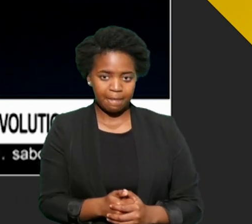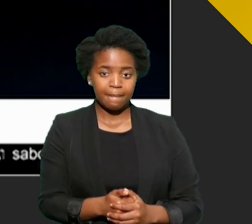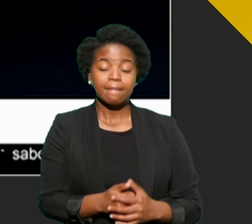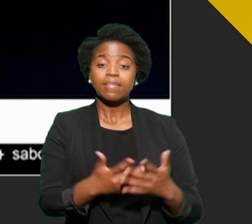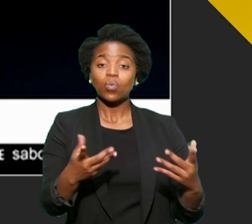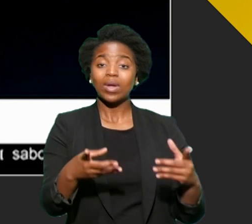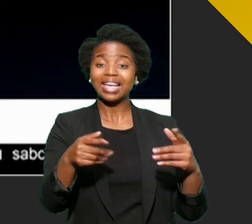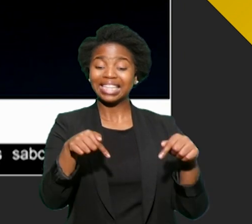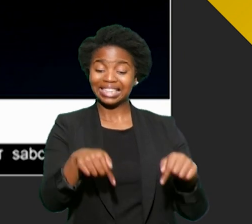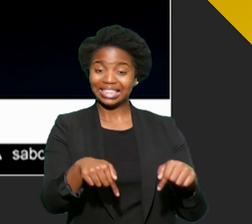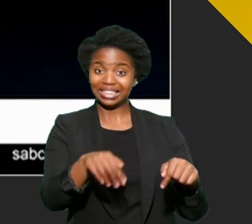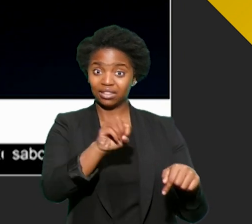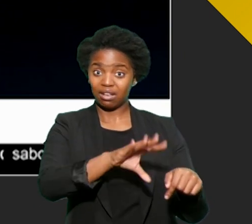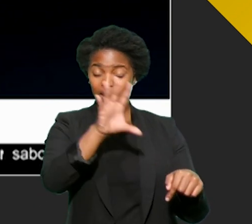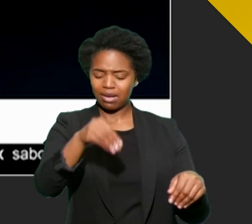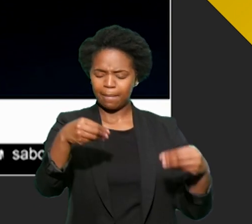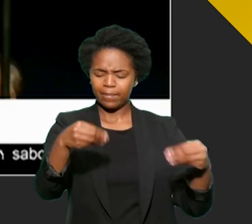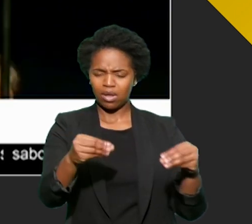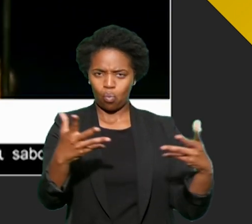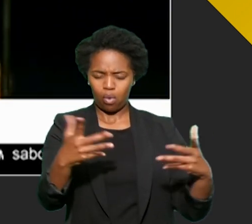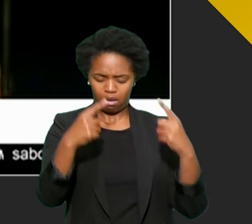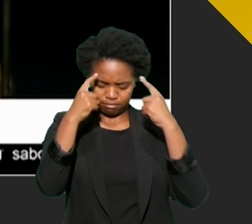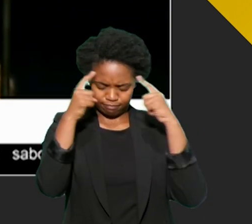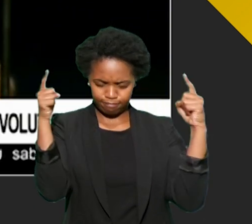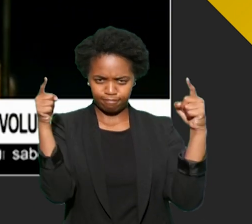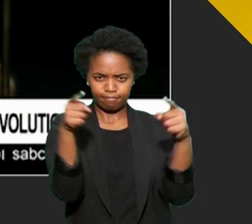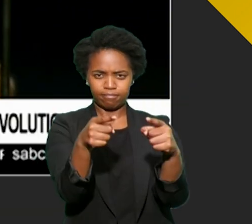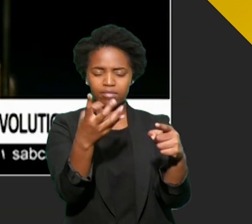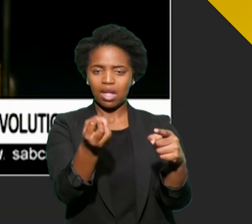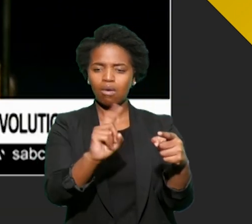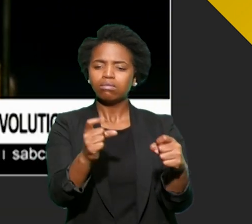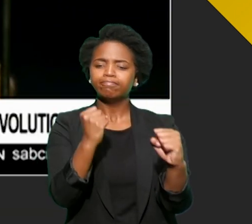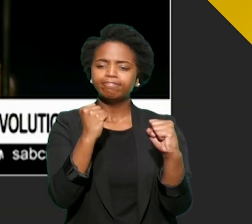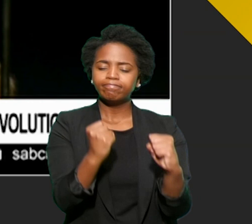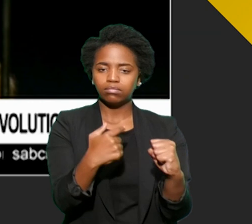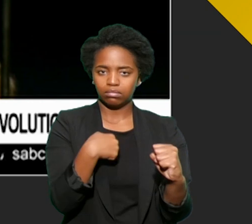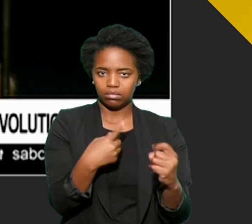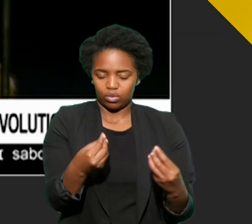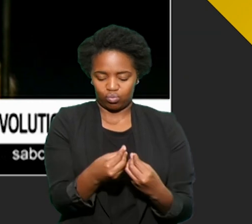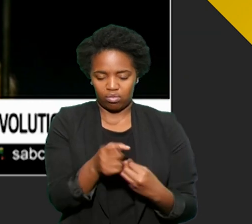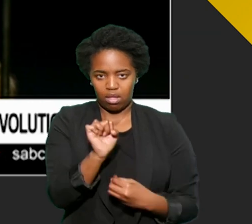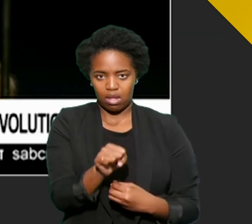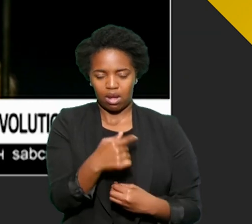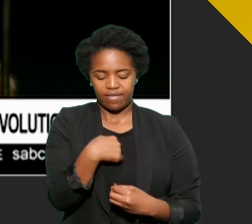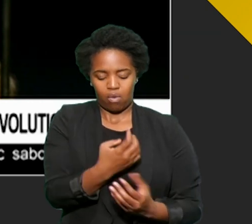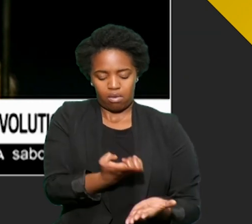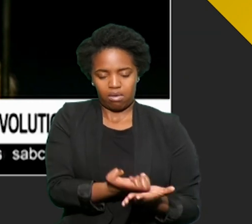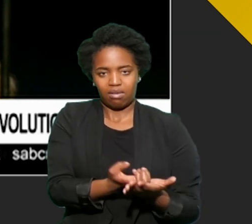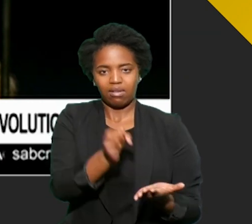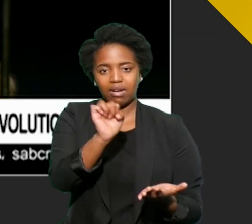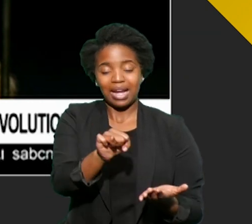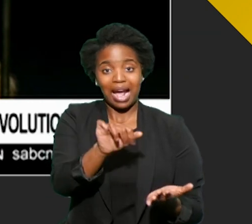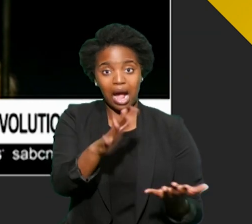state that I would like us to be should have strong venture capital as one of its elements. With